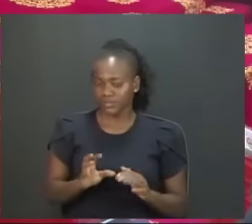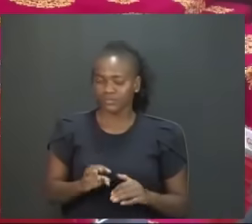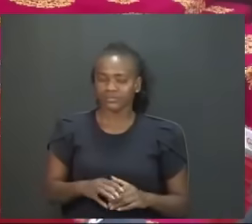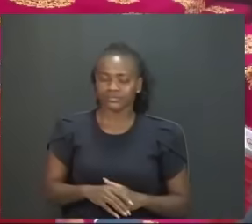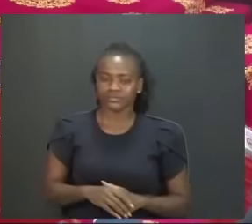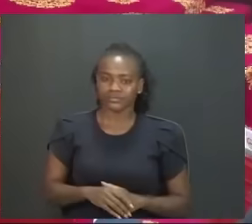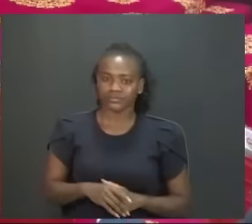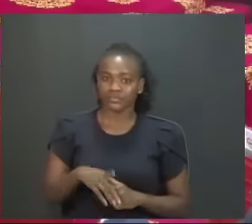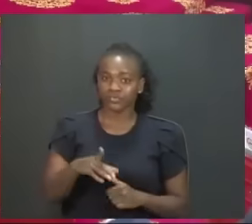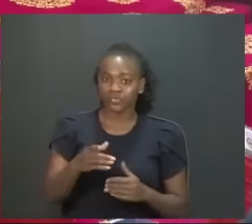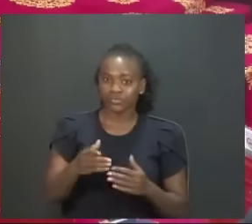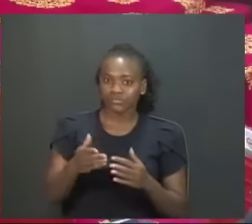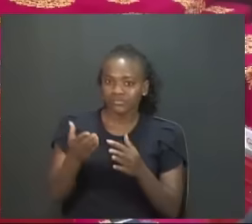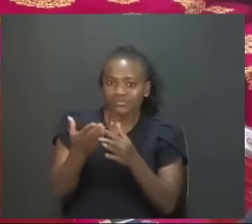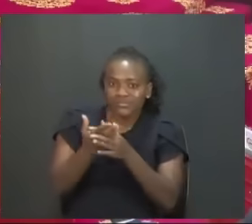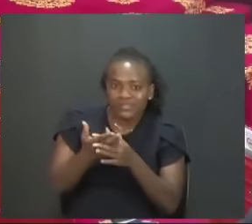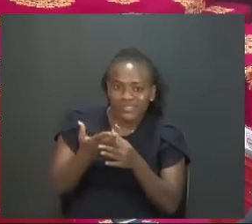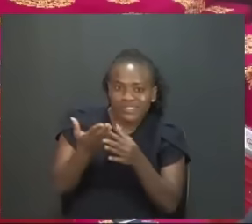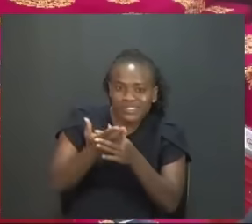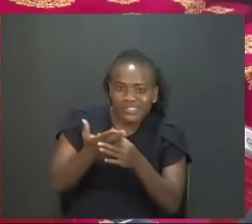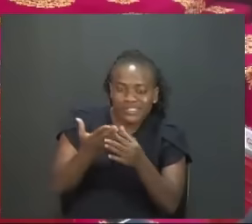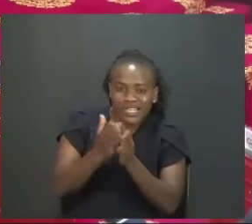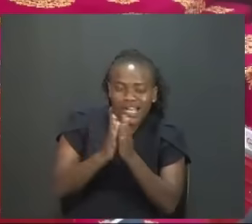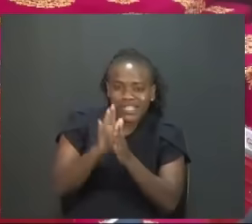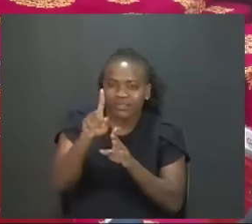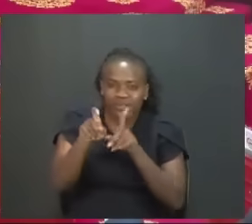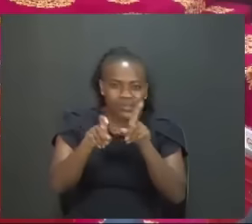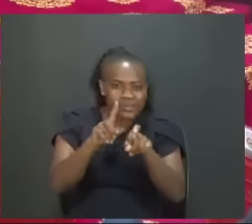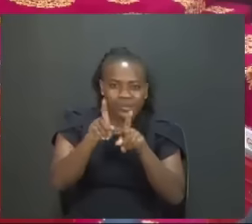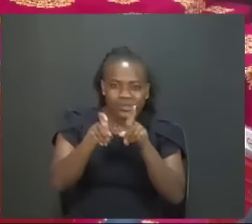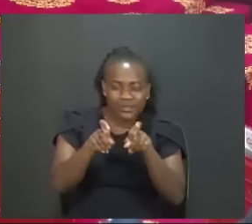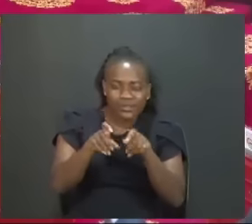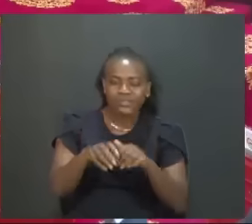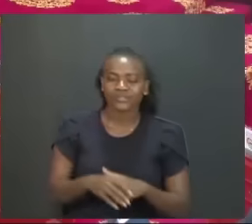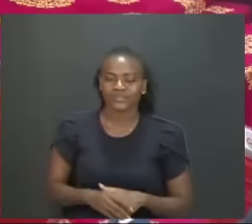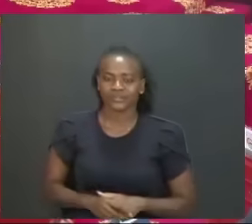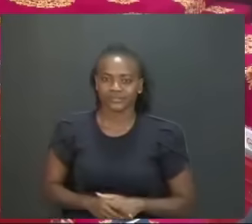you interject with a lot of questions. However,